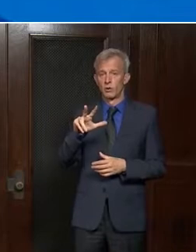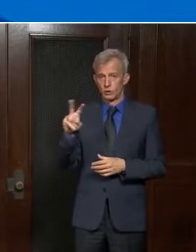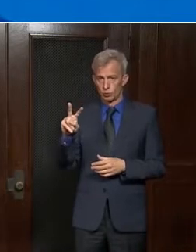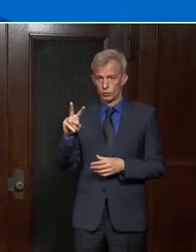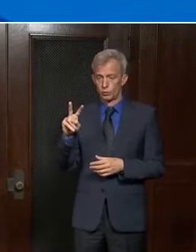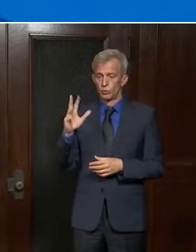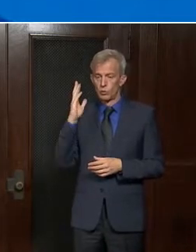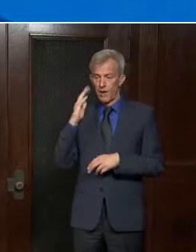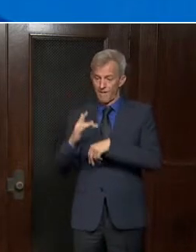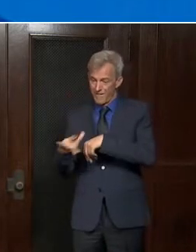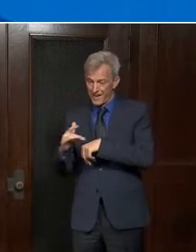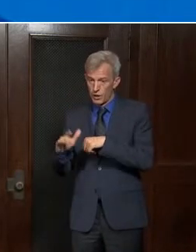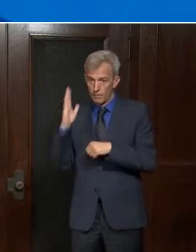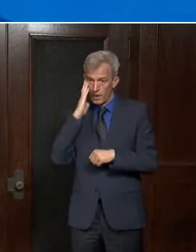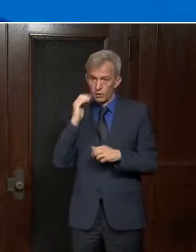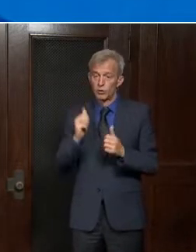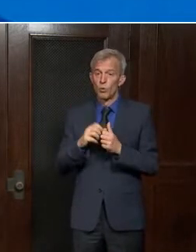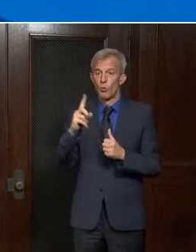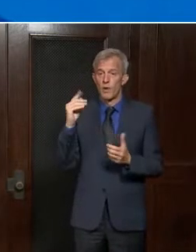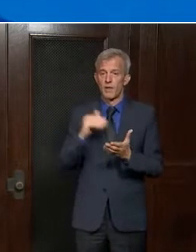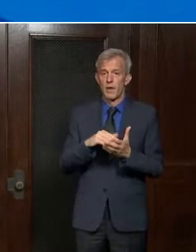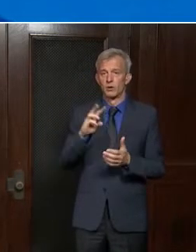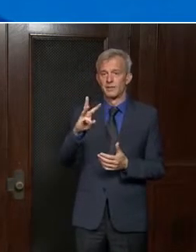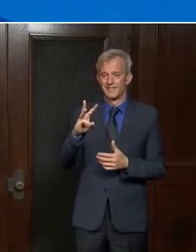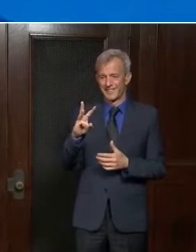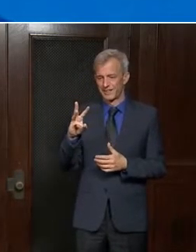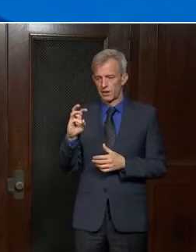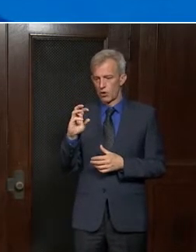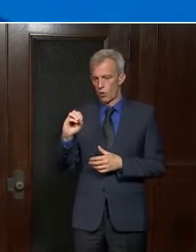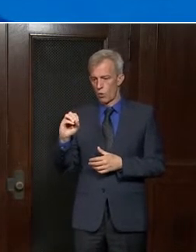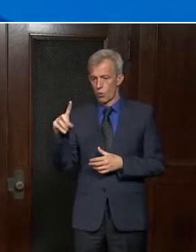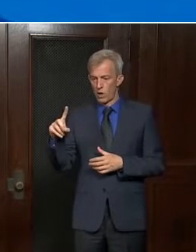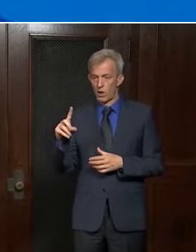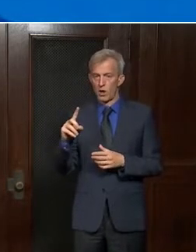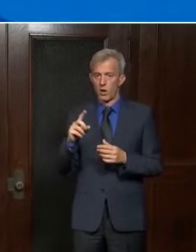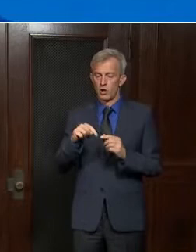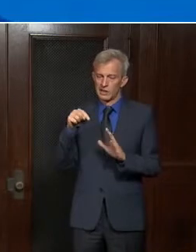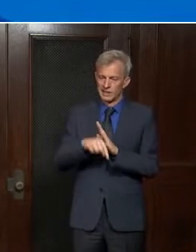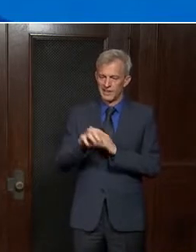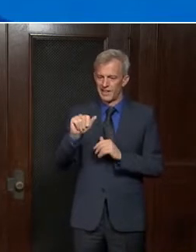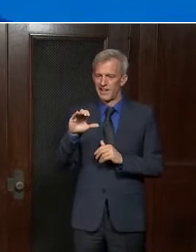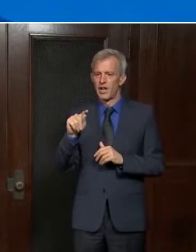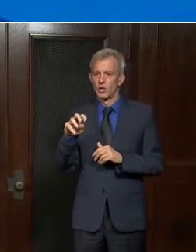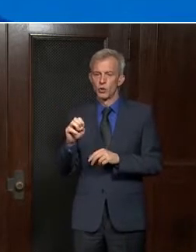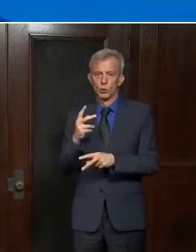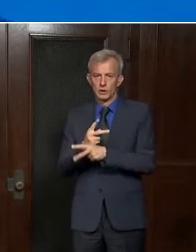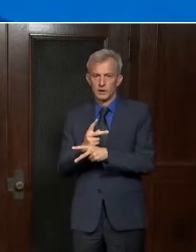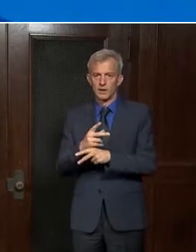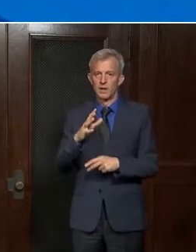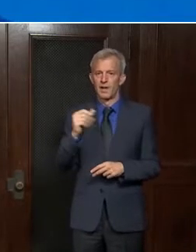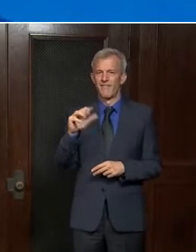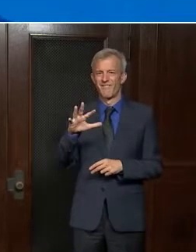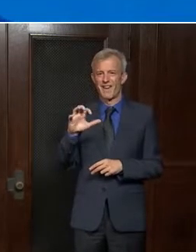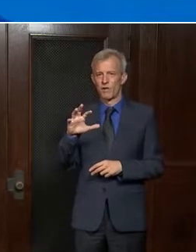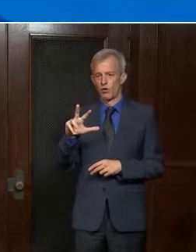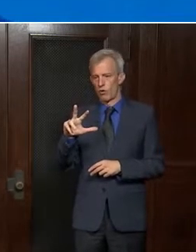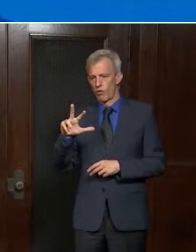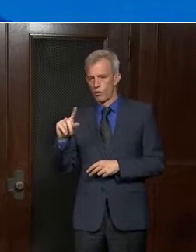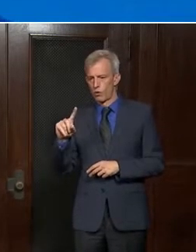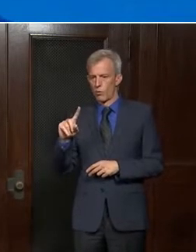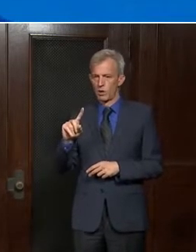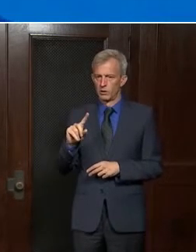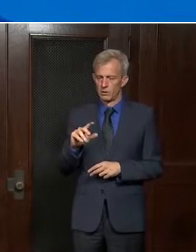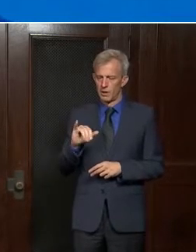2,132 beds available, with 1,601 acute care beds and 531 ICU beds, and an